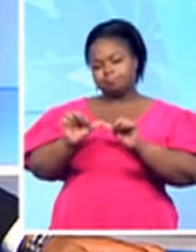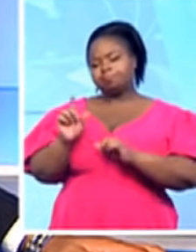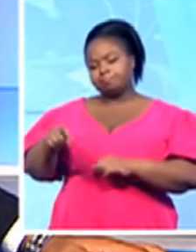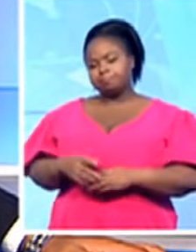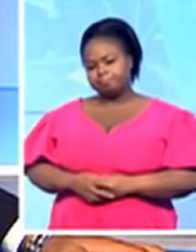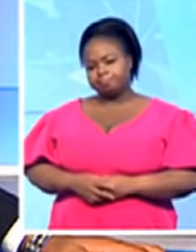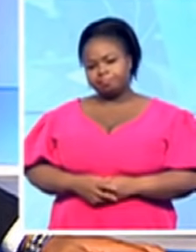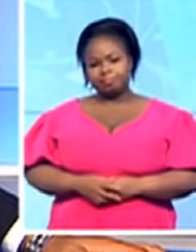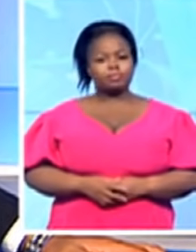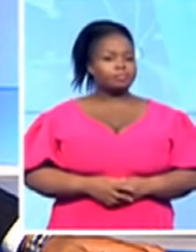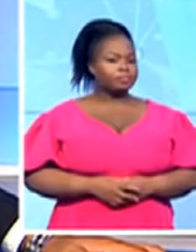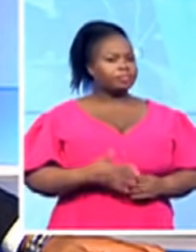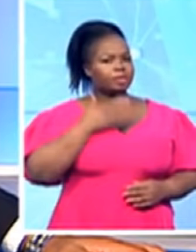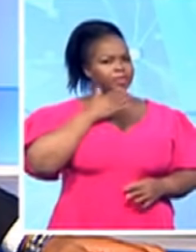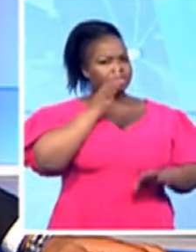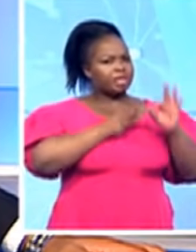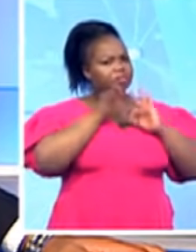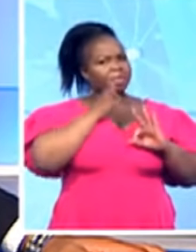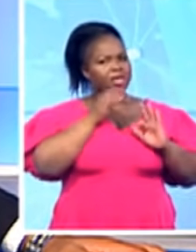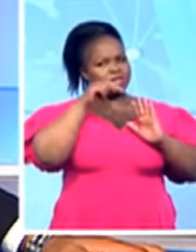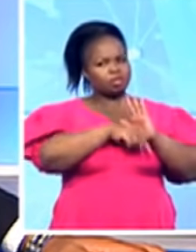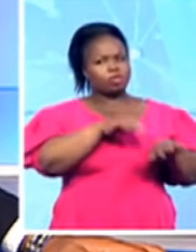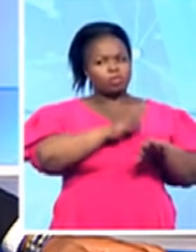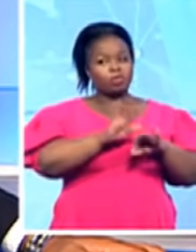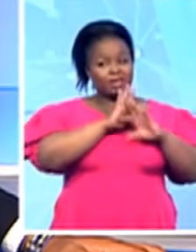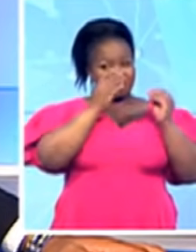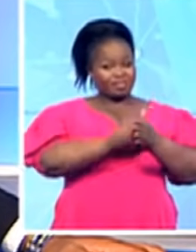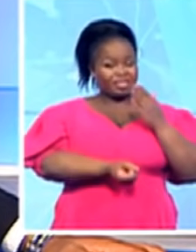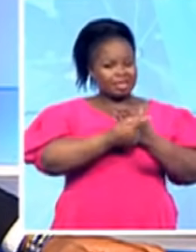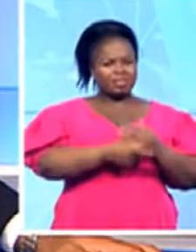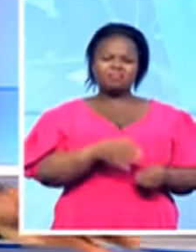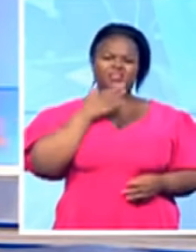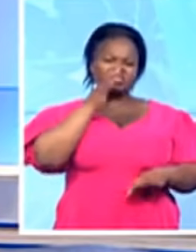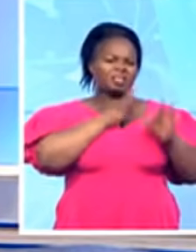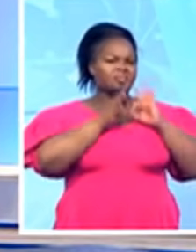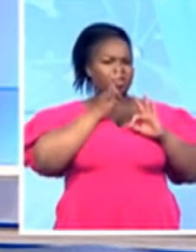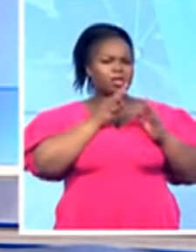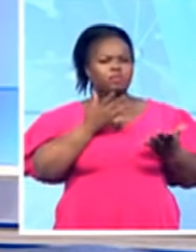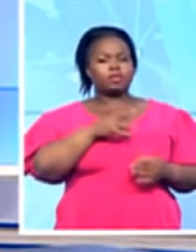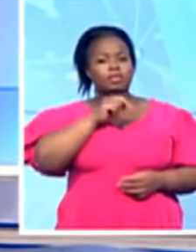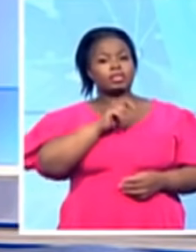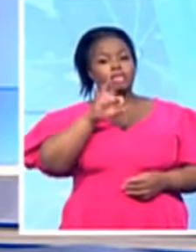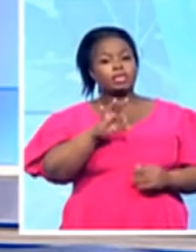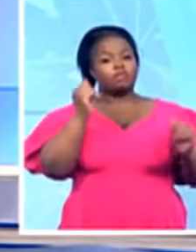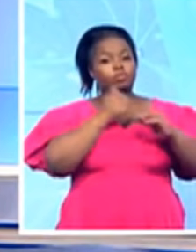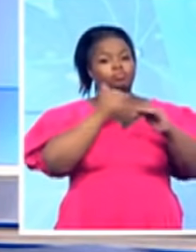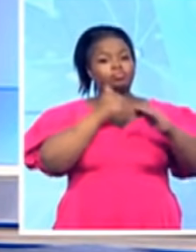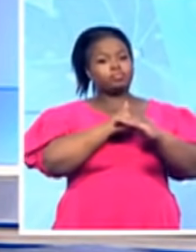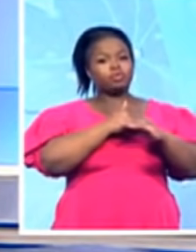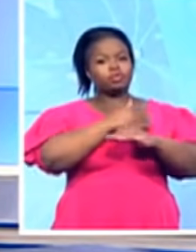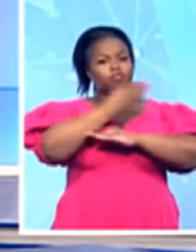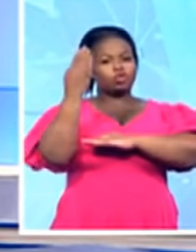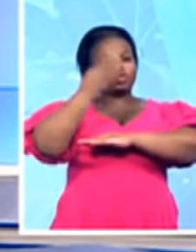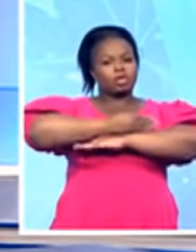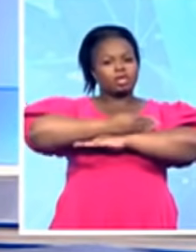some context here, Thania. Tell us with regards to the N3 toll concession, which section of the roads do you guys take care